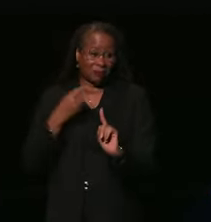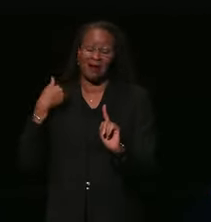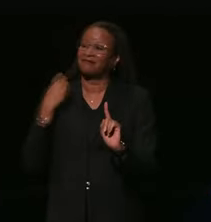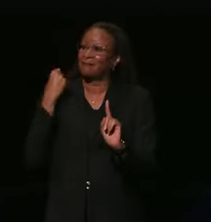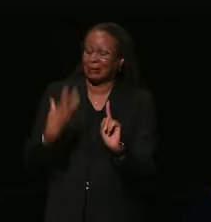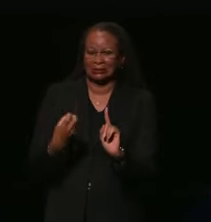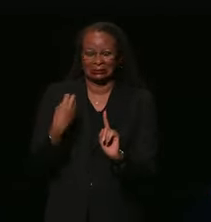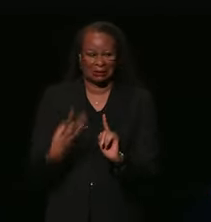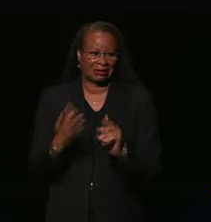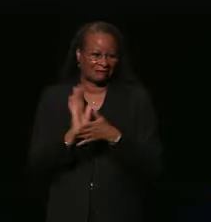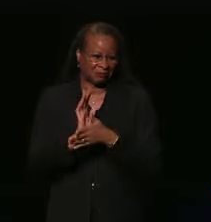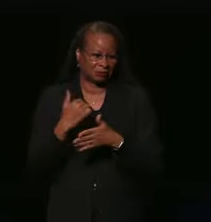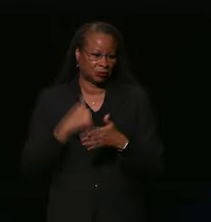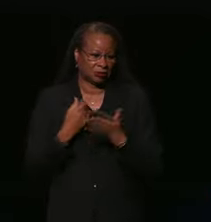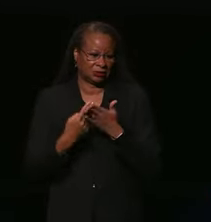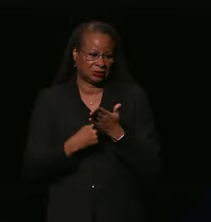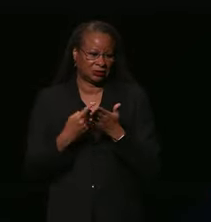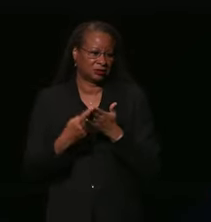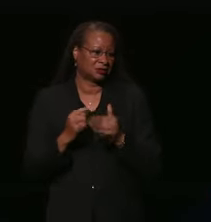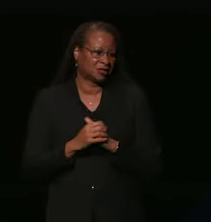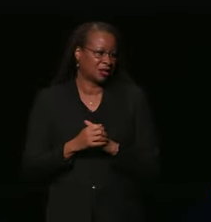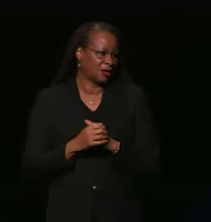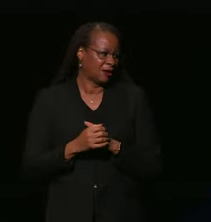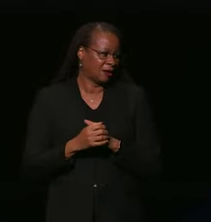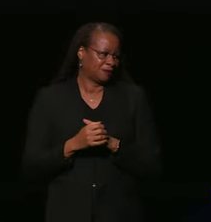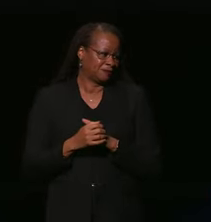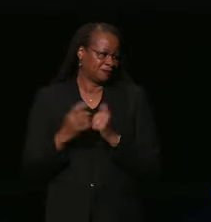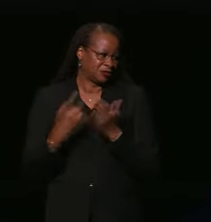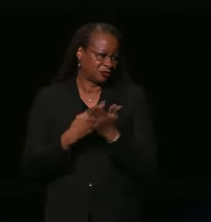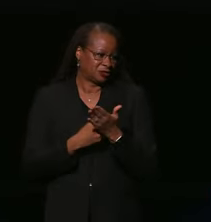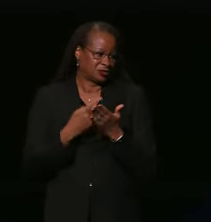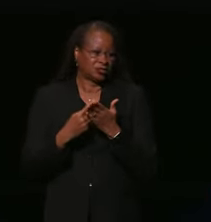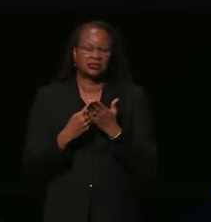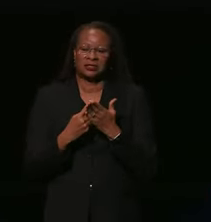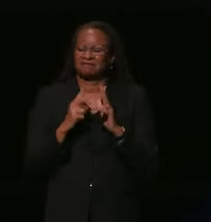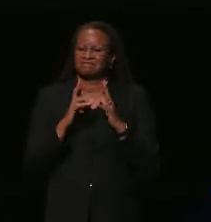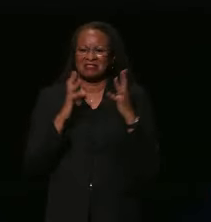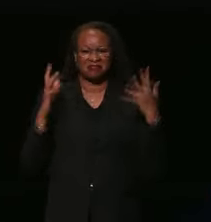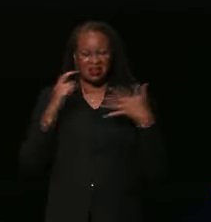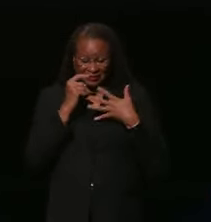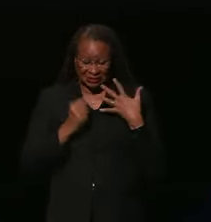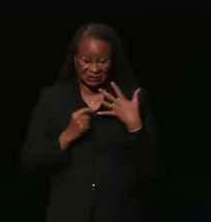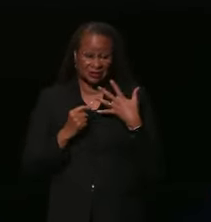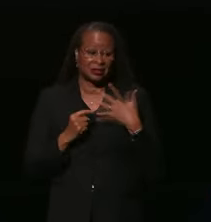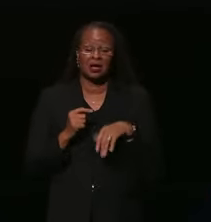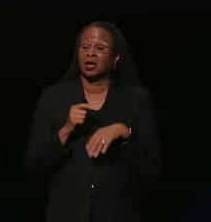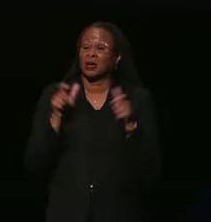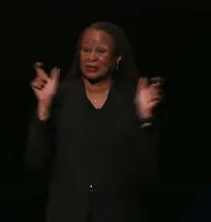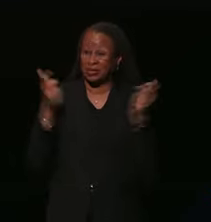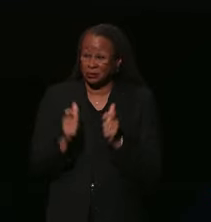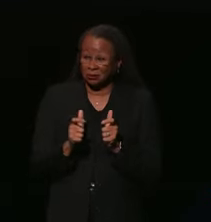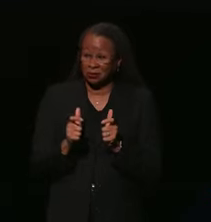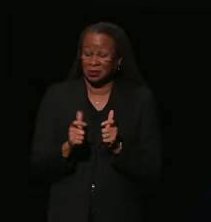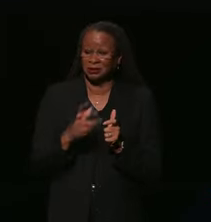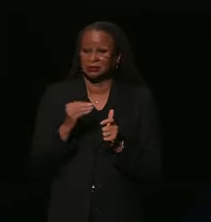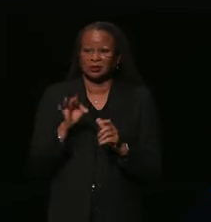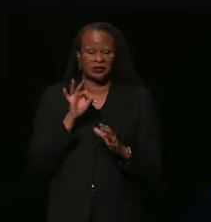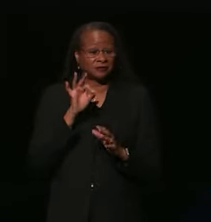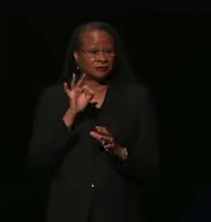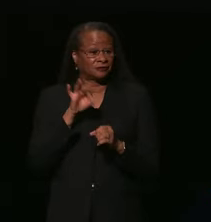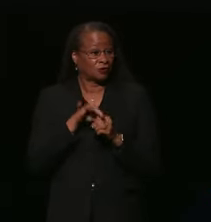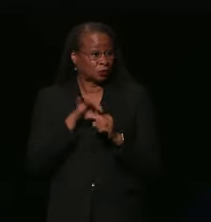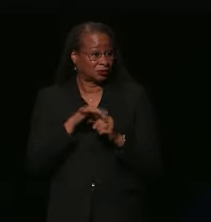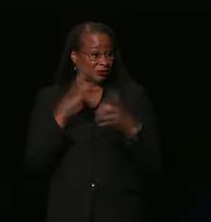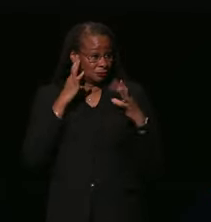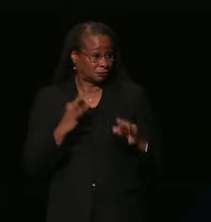many, and discussed in incredibly great detail. And we narrow that down and vote to determine